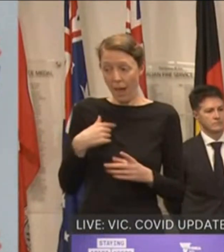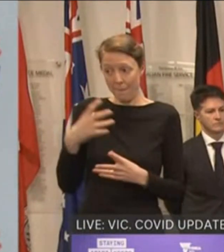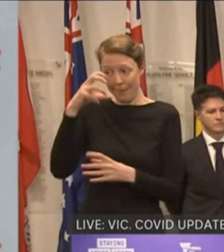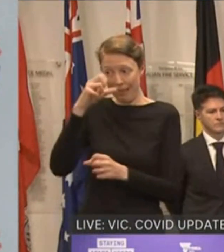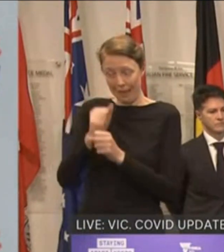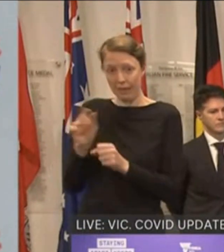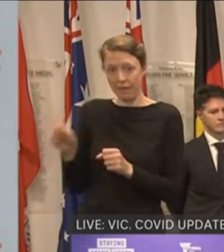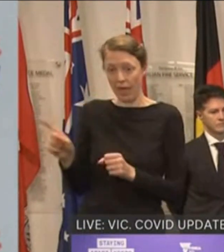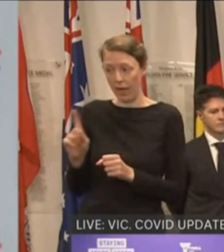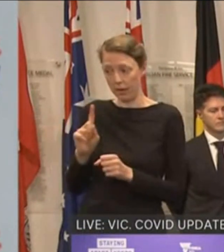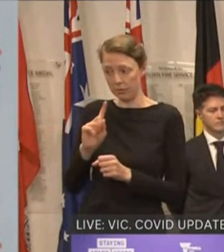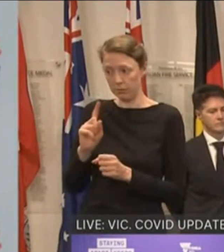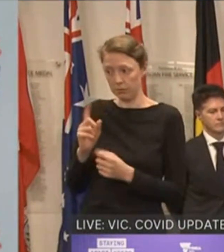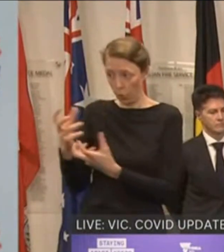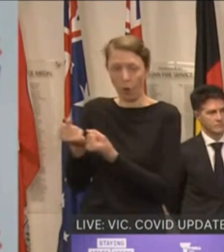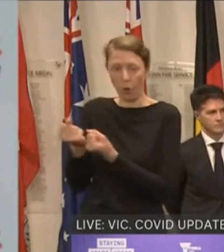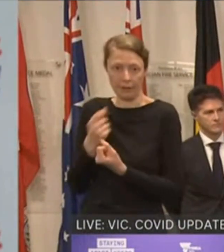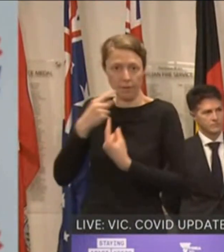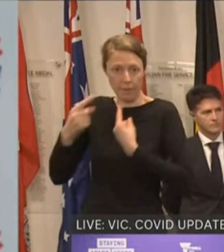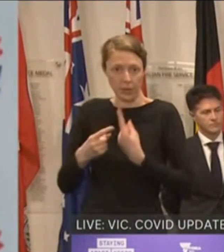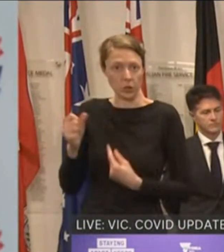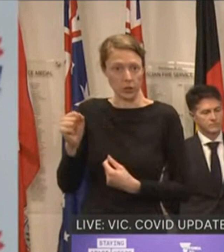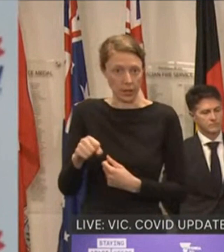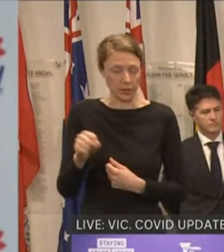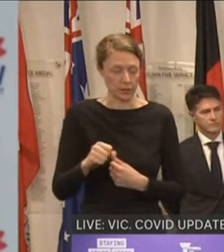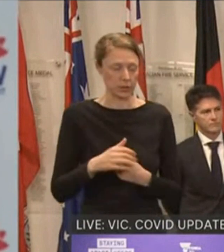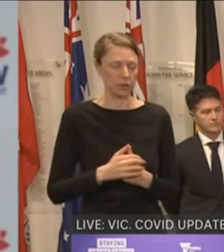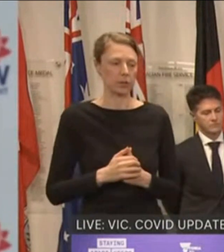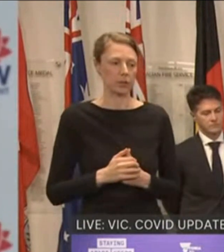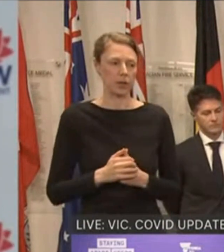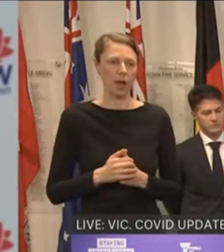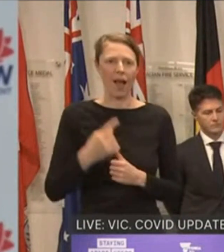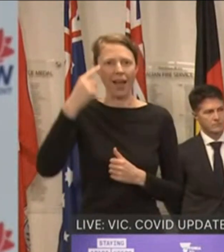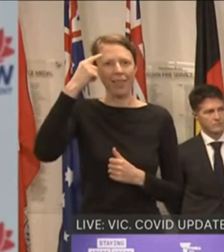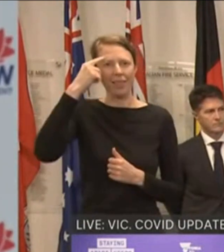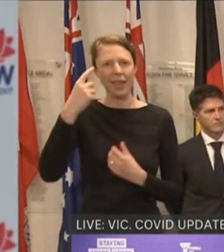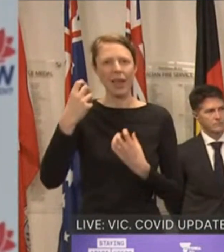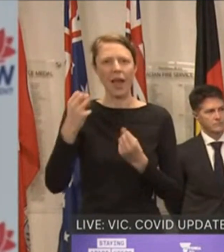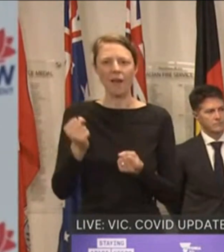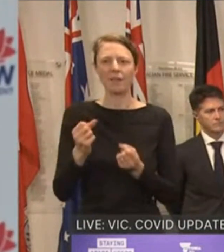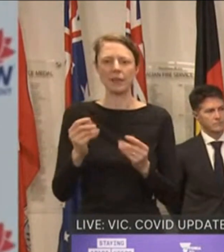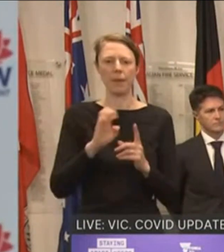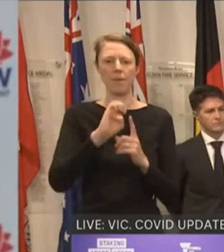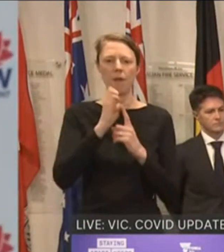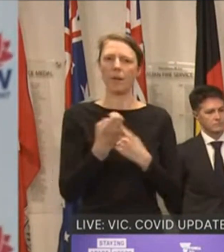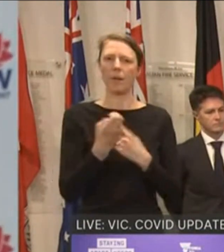will be to reach out, provide the advice and support the business wherever possible.